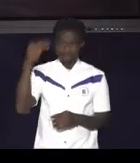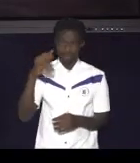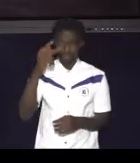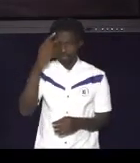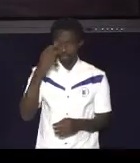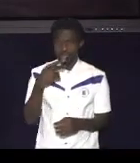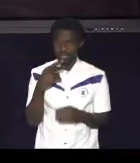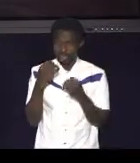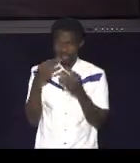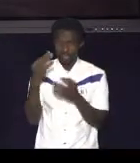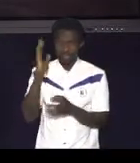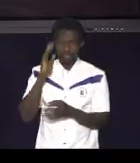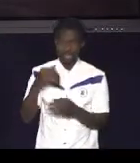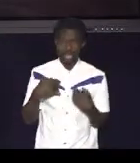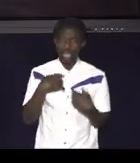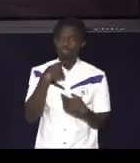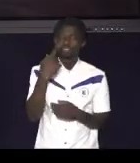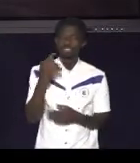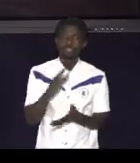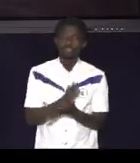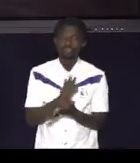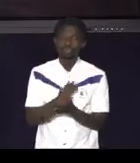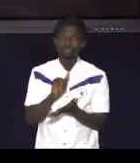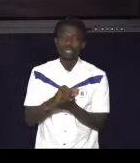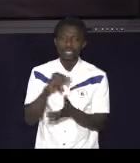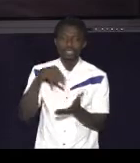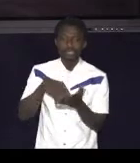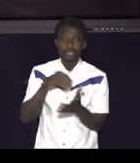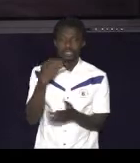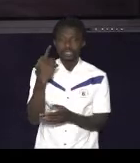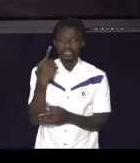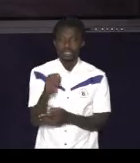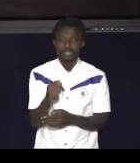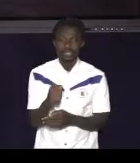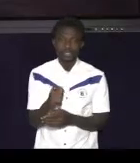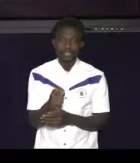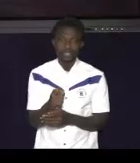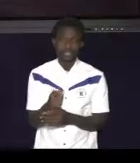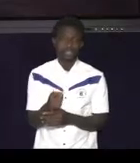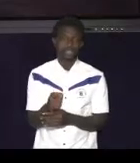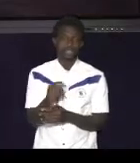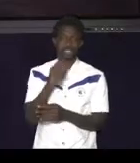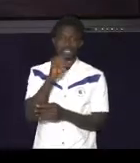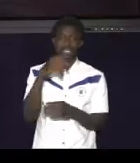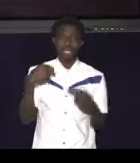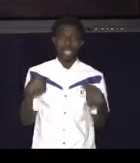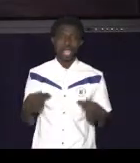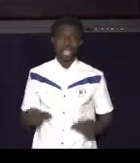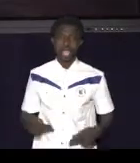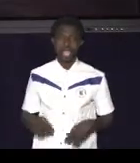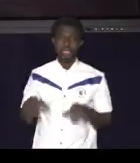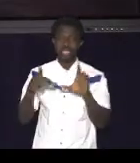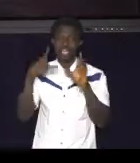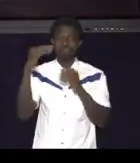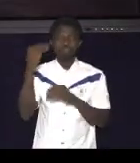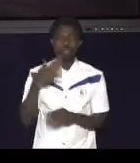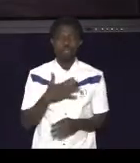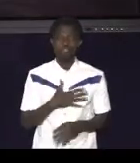parents, most parents will have told the school that this is the health status of my child. That is why we